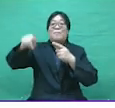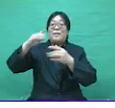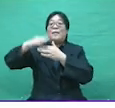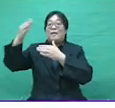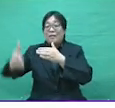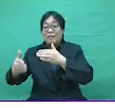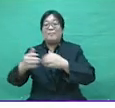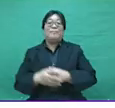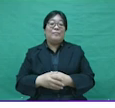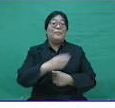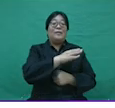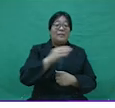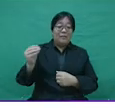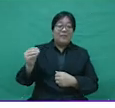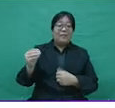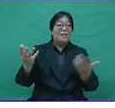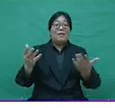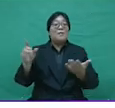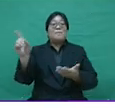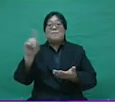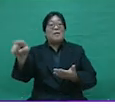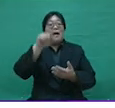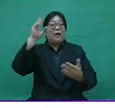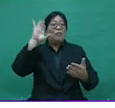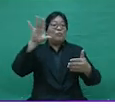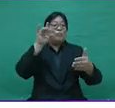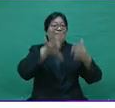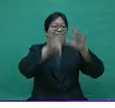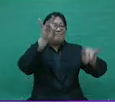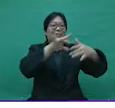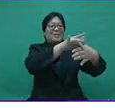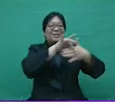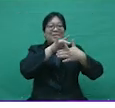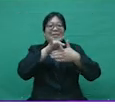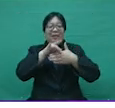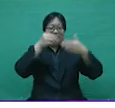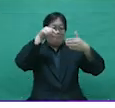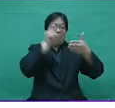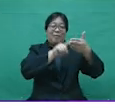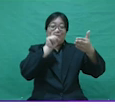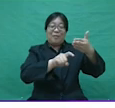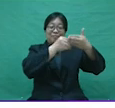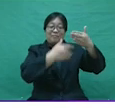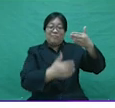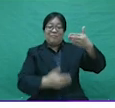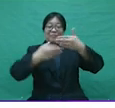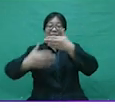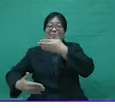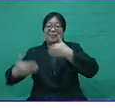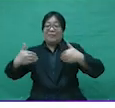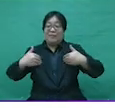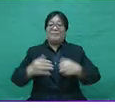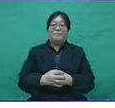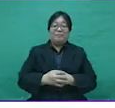or even ended, and where you will find the link with more and detailed information. So